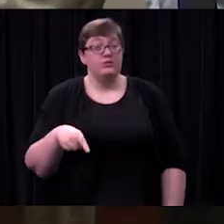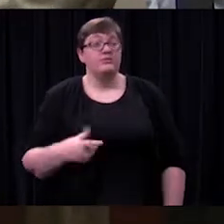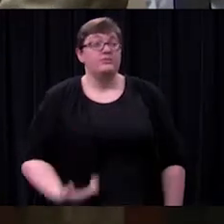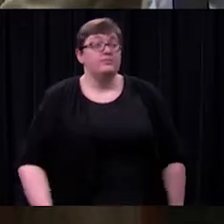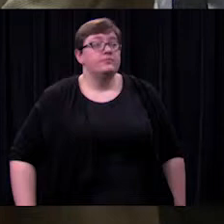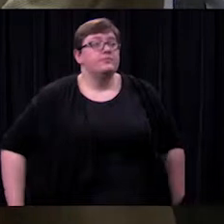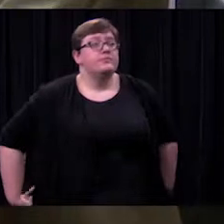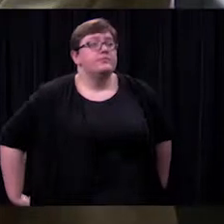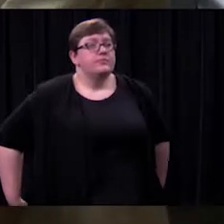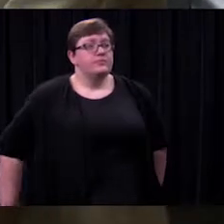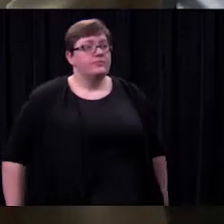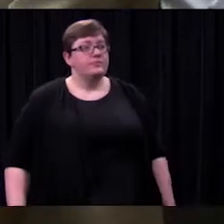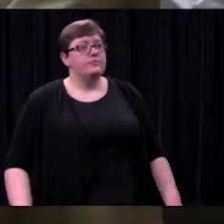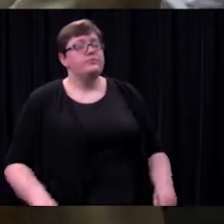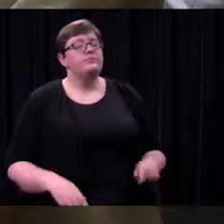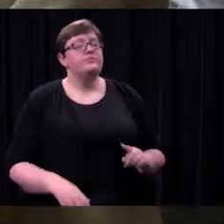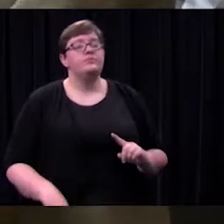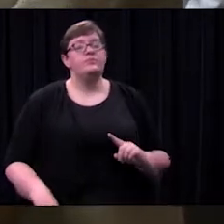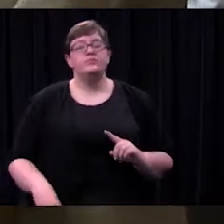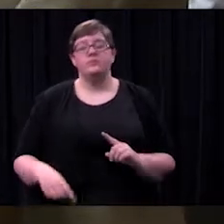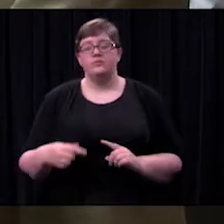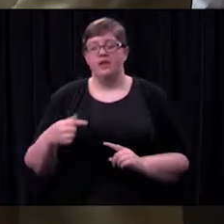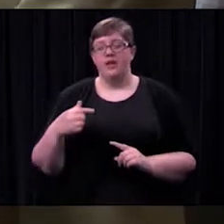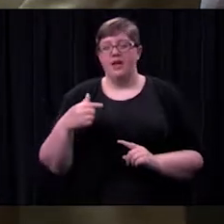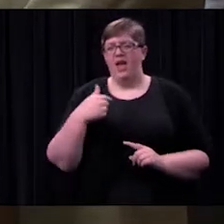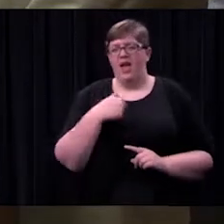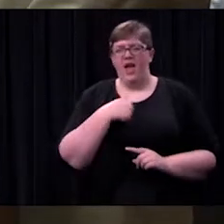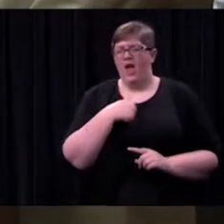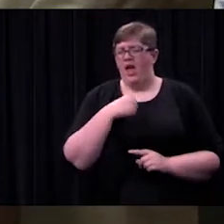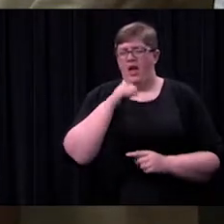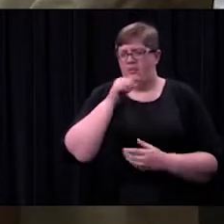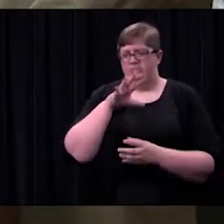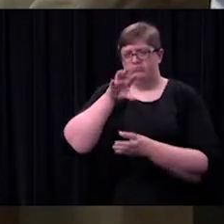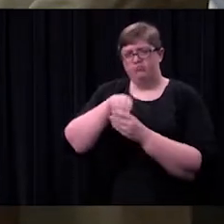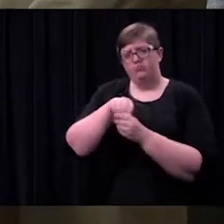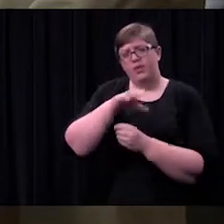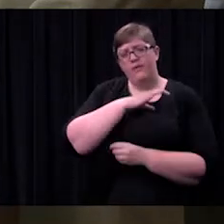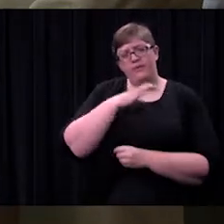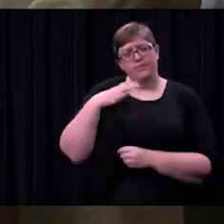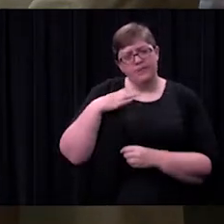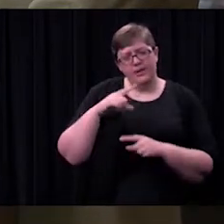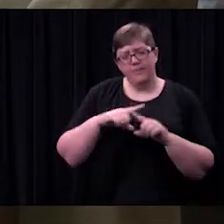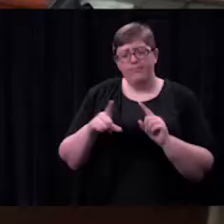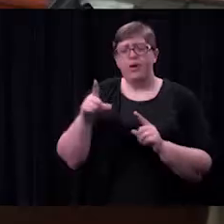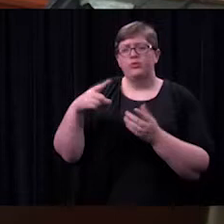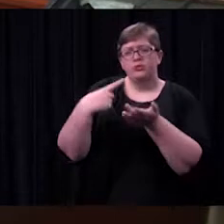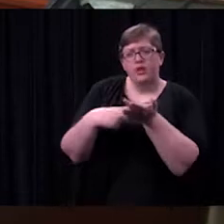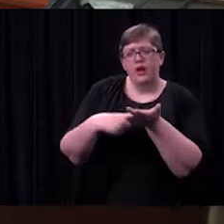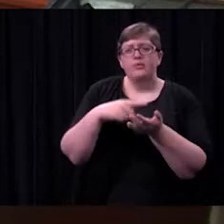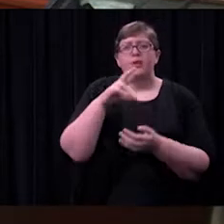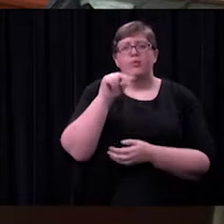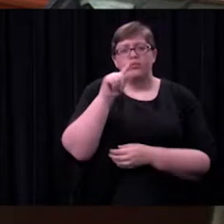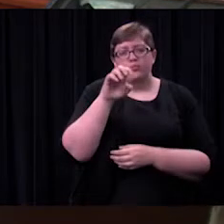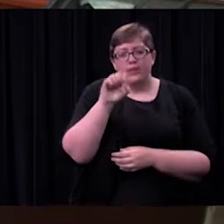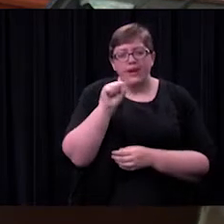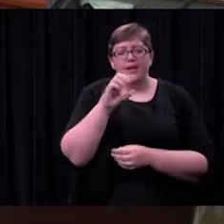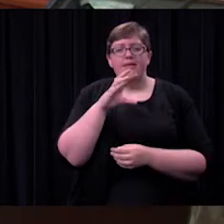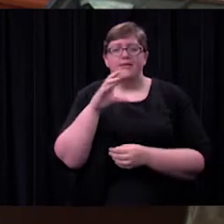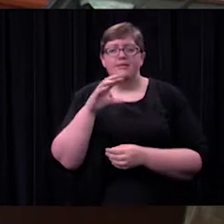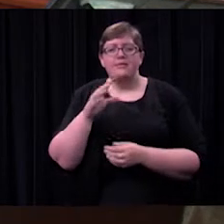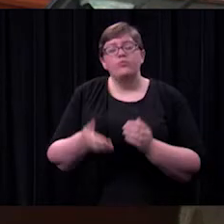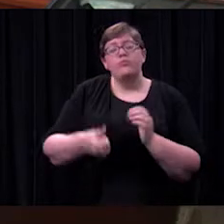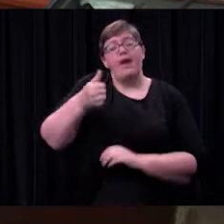So not being a part of that committee, and you talked a little bit about, okay, can we raise our deductible a little bit? Can you just kind of talk